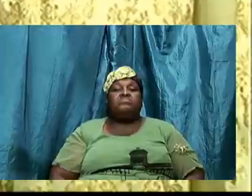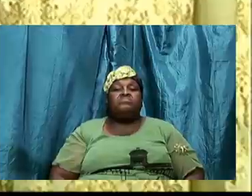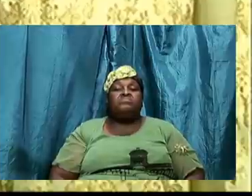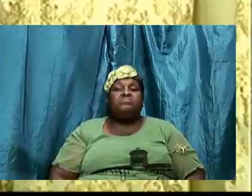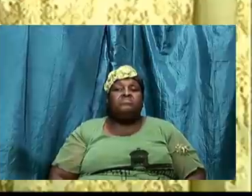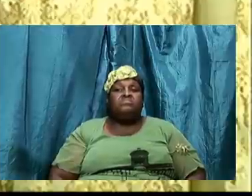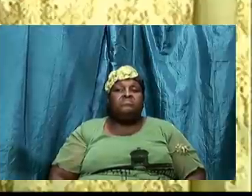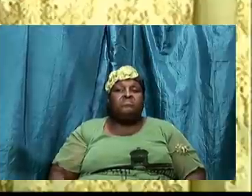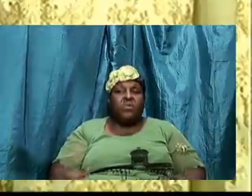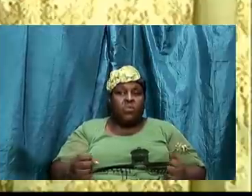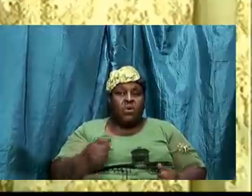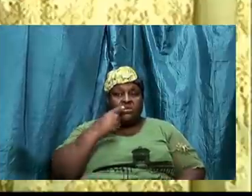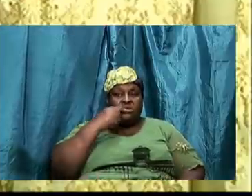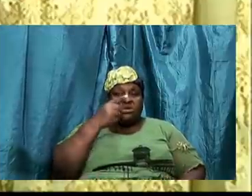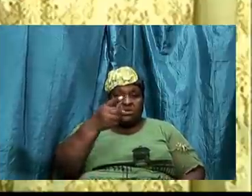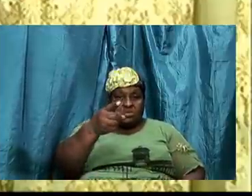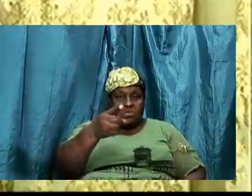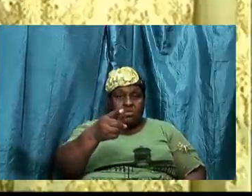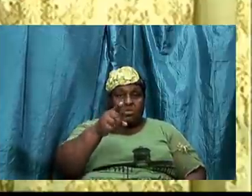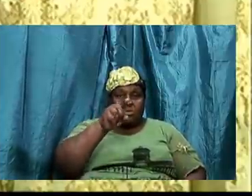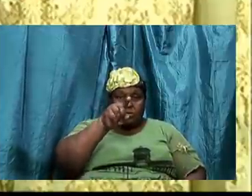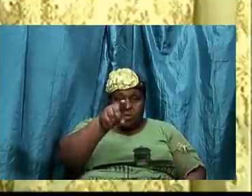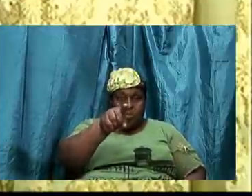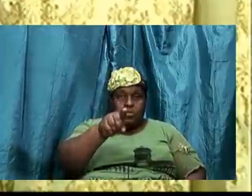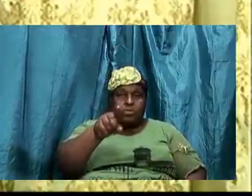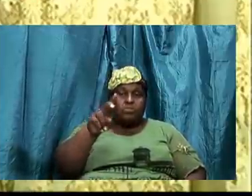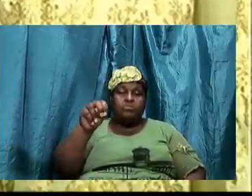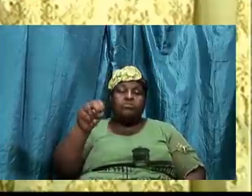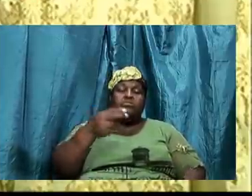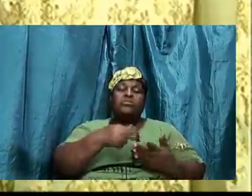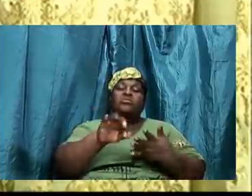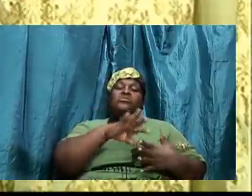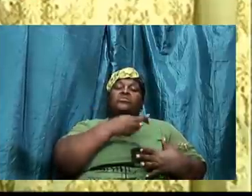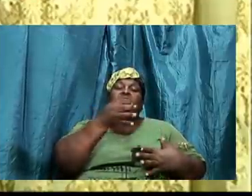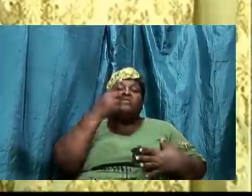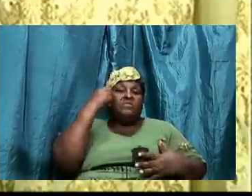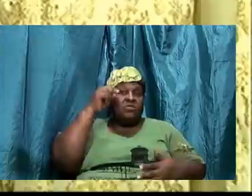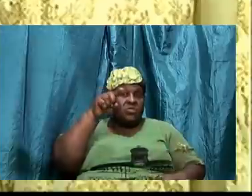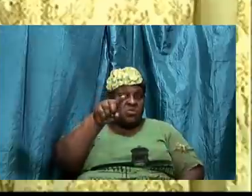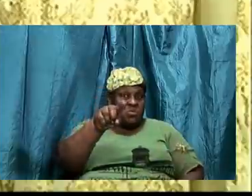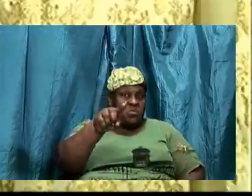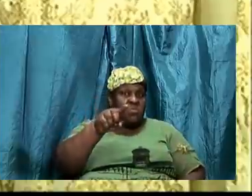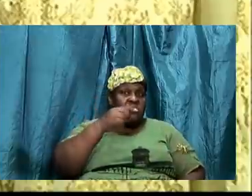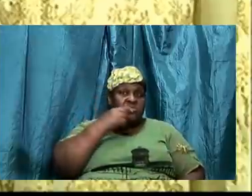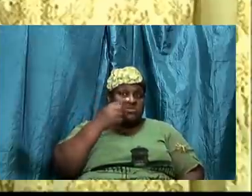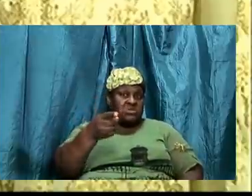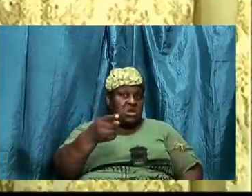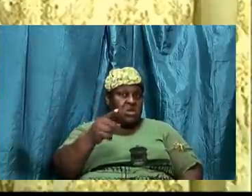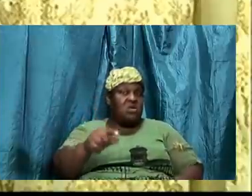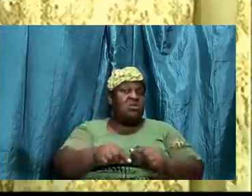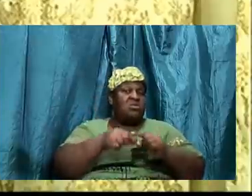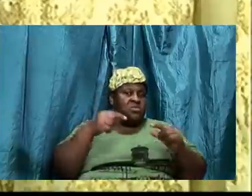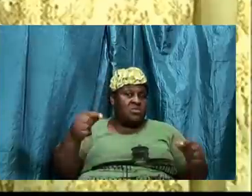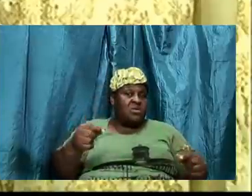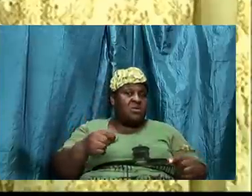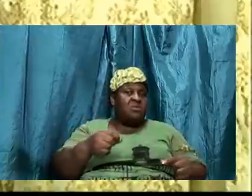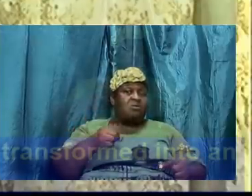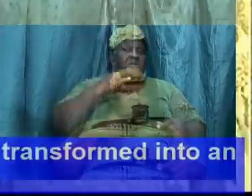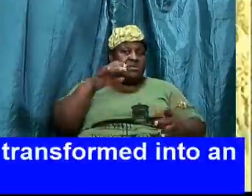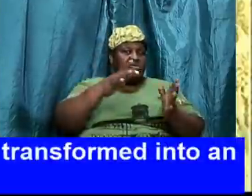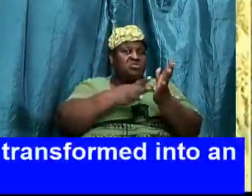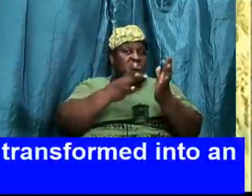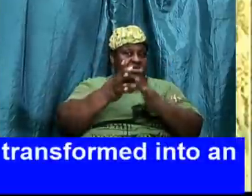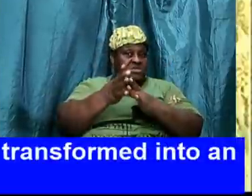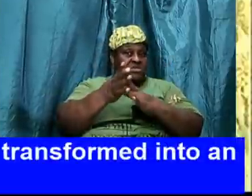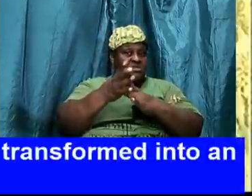I want to tell you that you need the Holy Ghost. In order for you to say, greater is he that is within me than